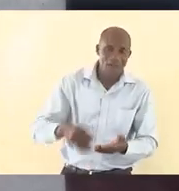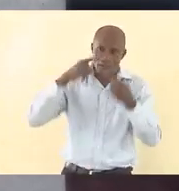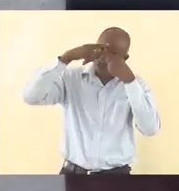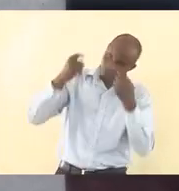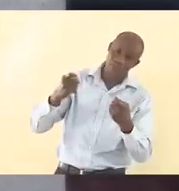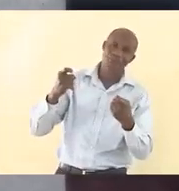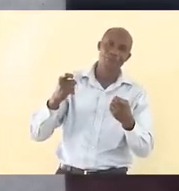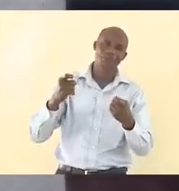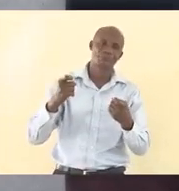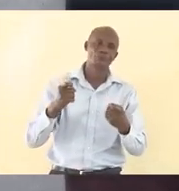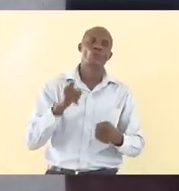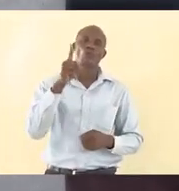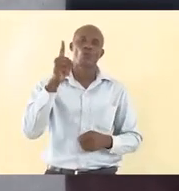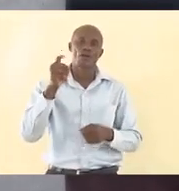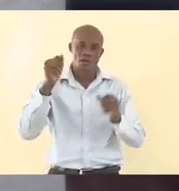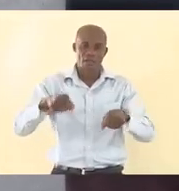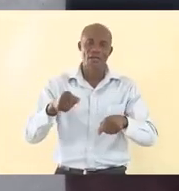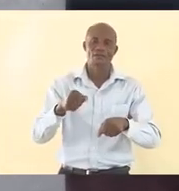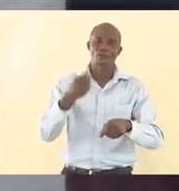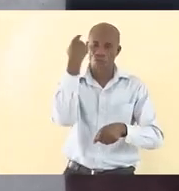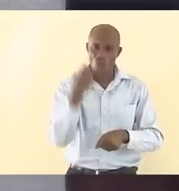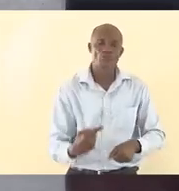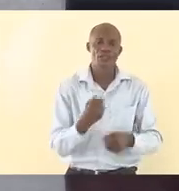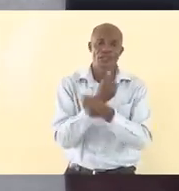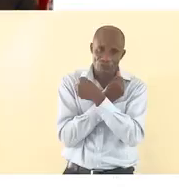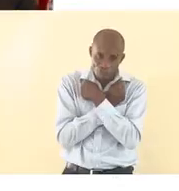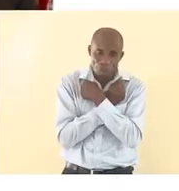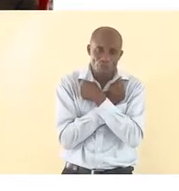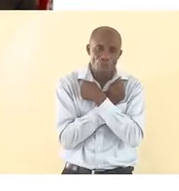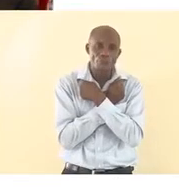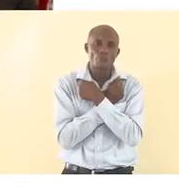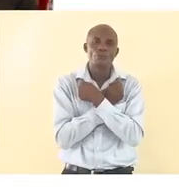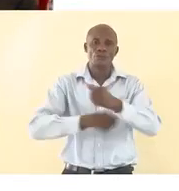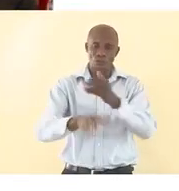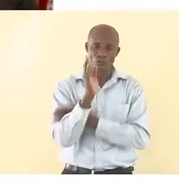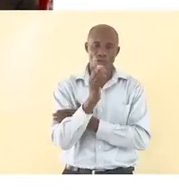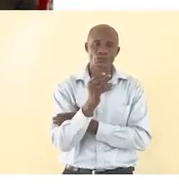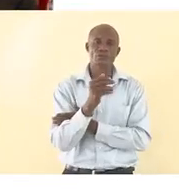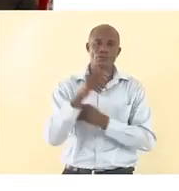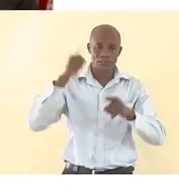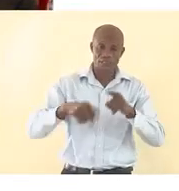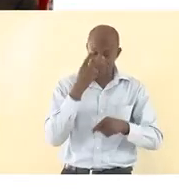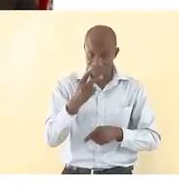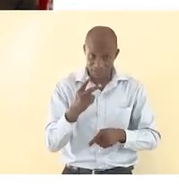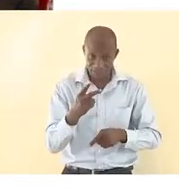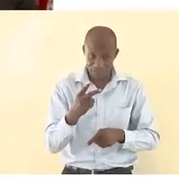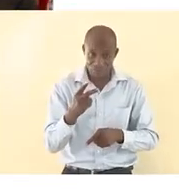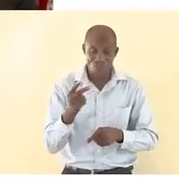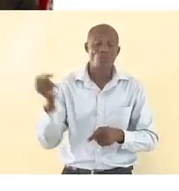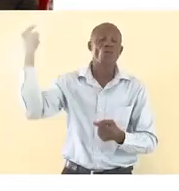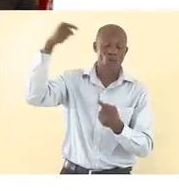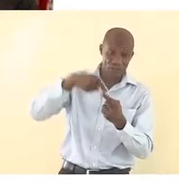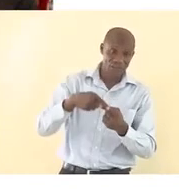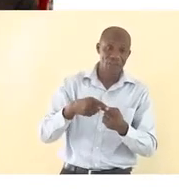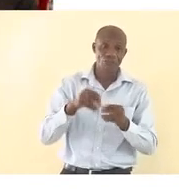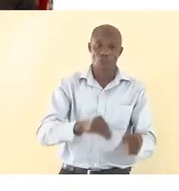One can only love the invisible God if one immerses oneself in the real community on earth, loving the neighbor that